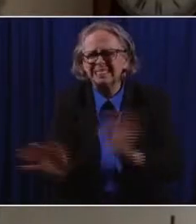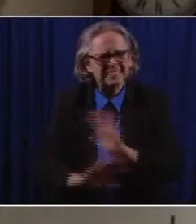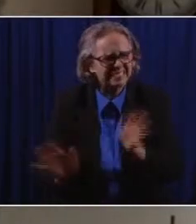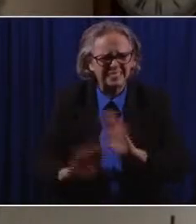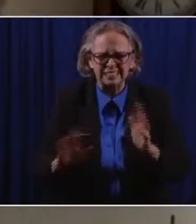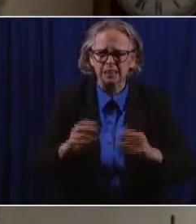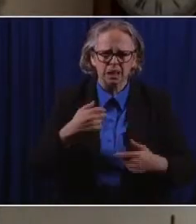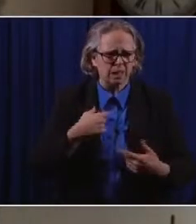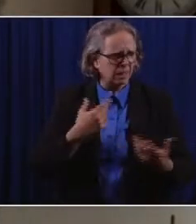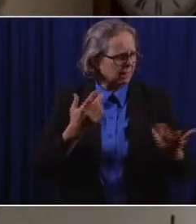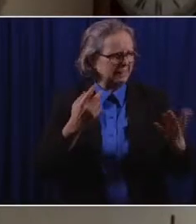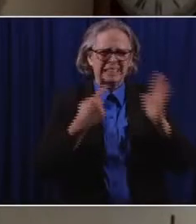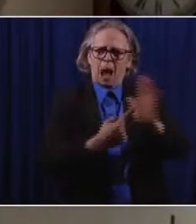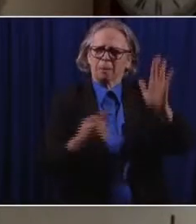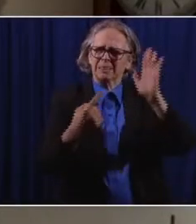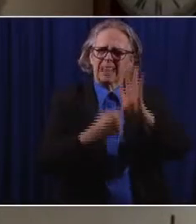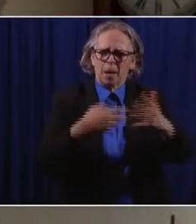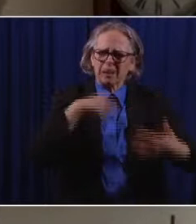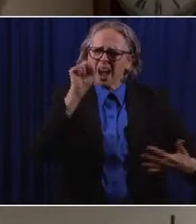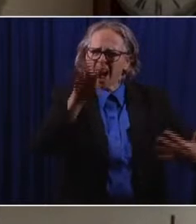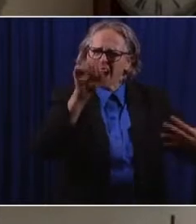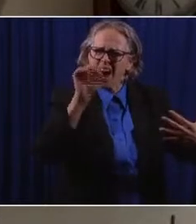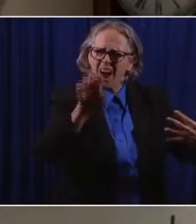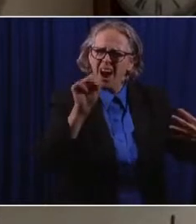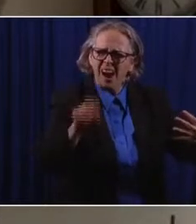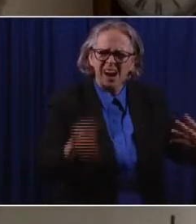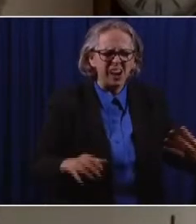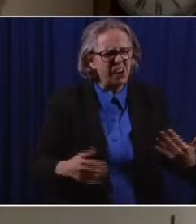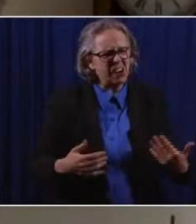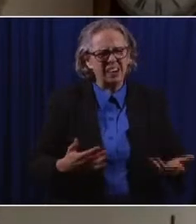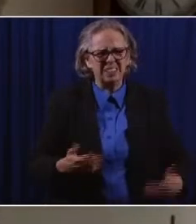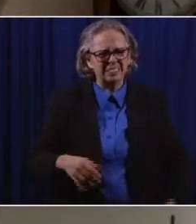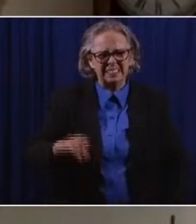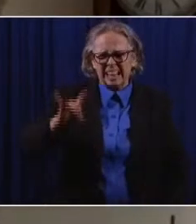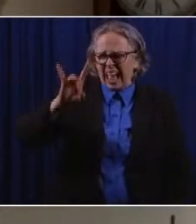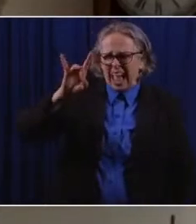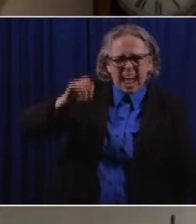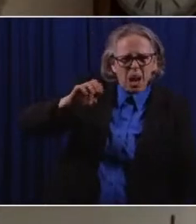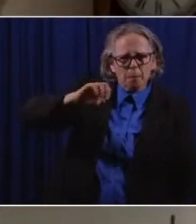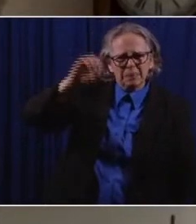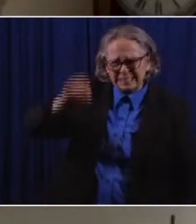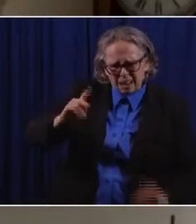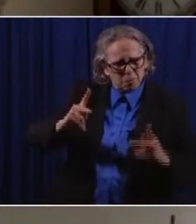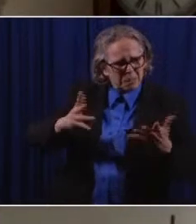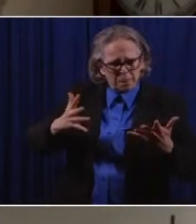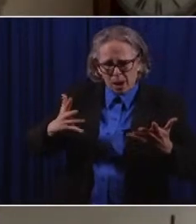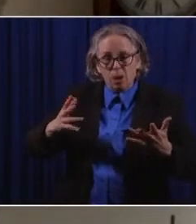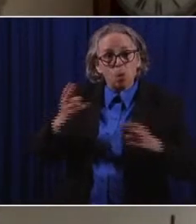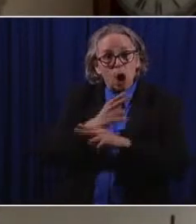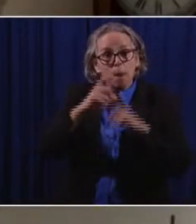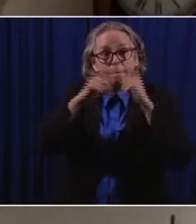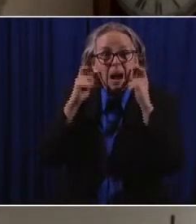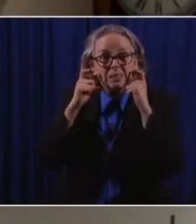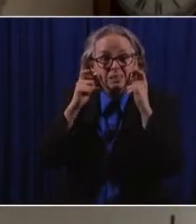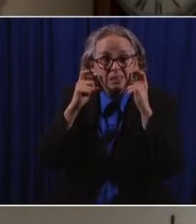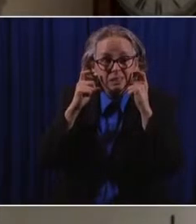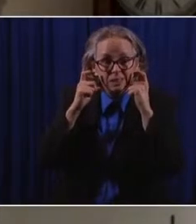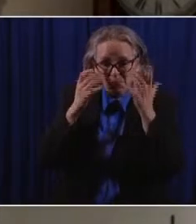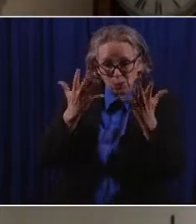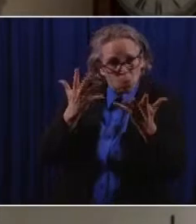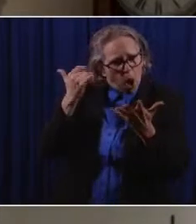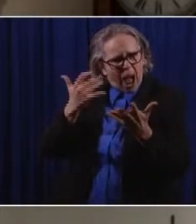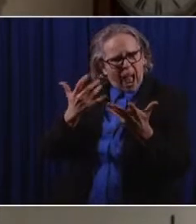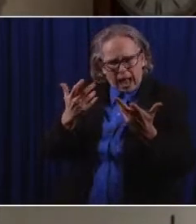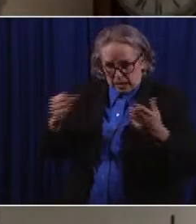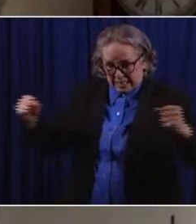If we could get 80%, 85% of the people in this state in every county to wear a mask when they're out in public and to avoid these big